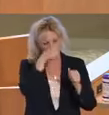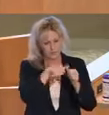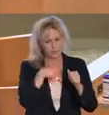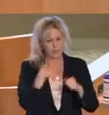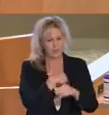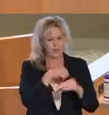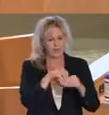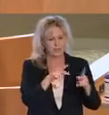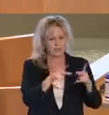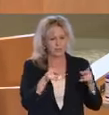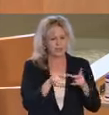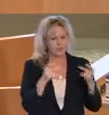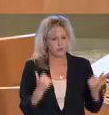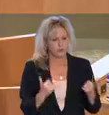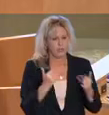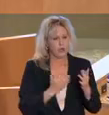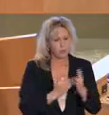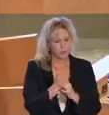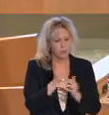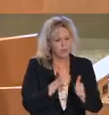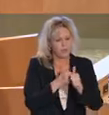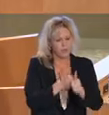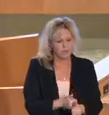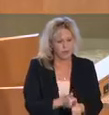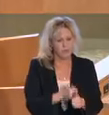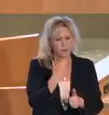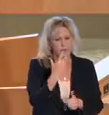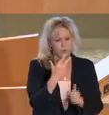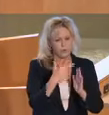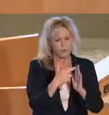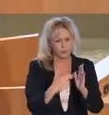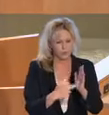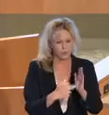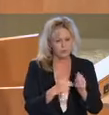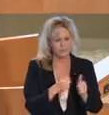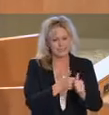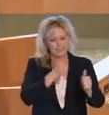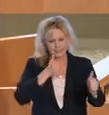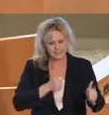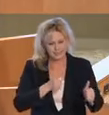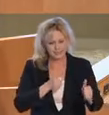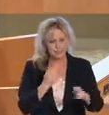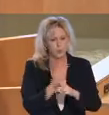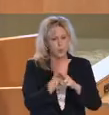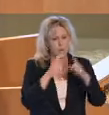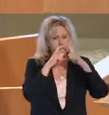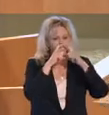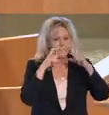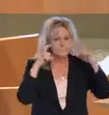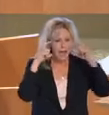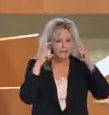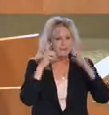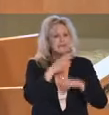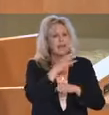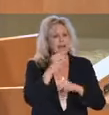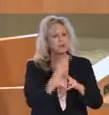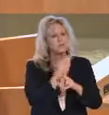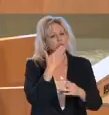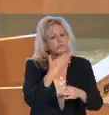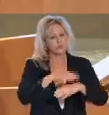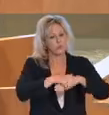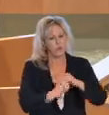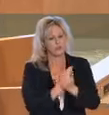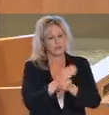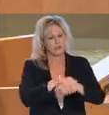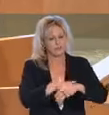position today by all of us following the three basic things of our physical distance, wearing our mask, and using good hygiene